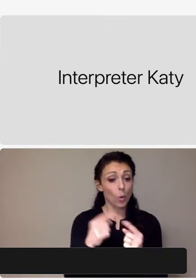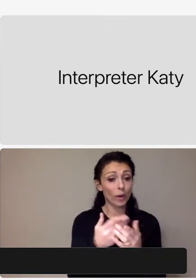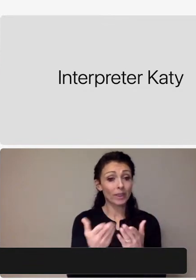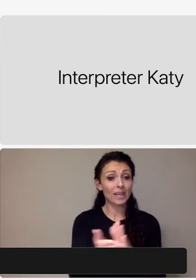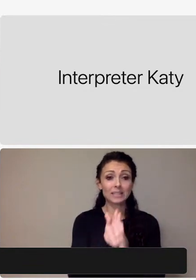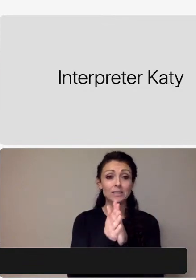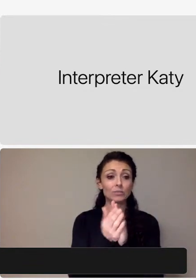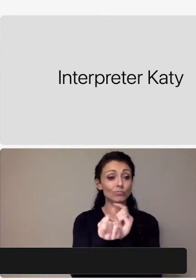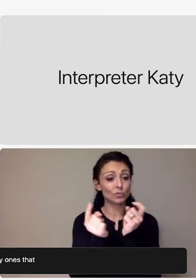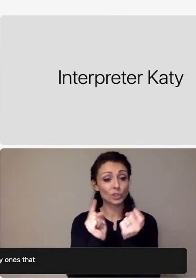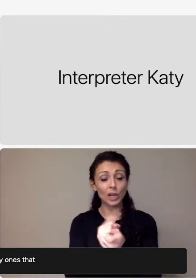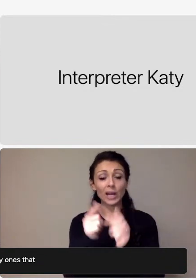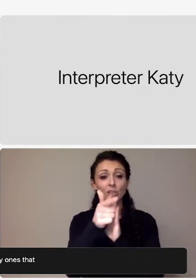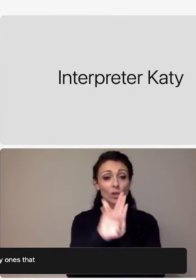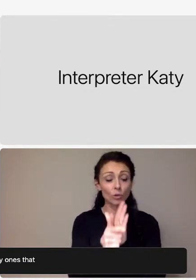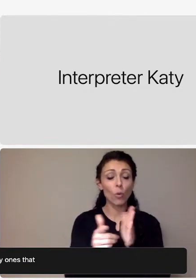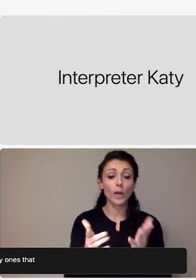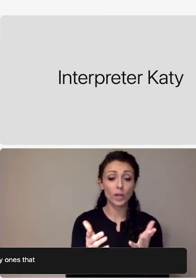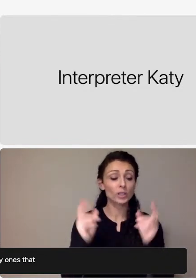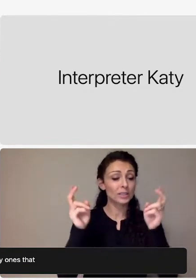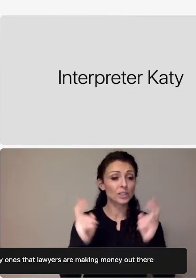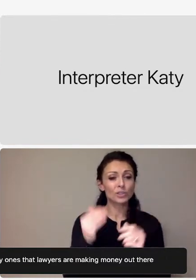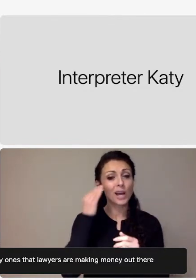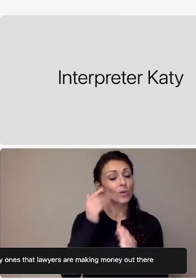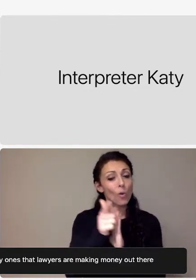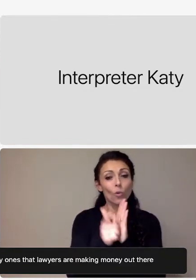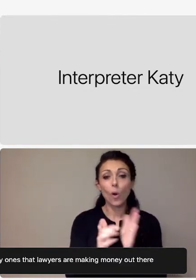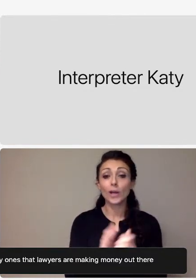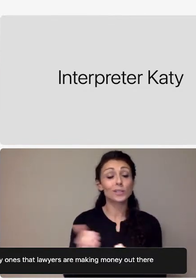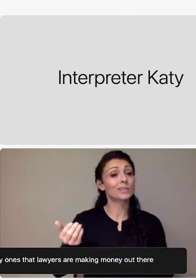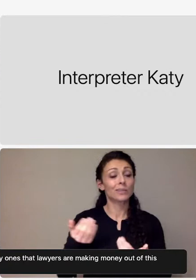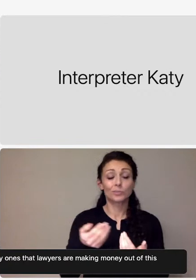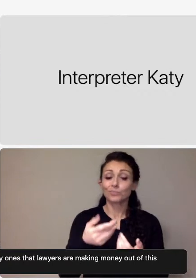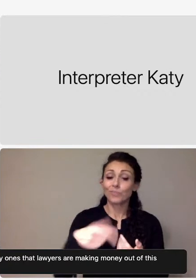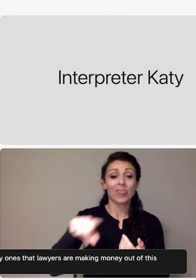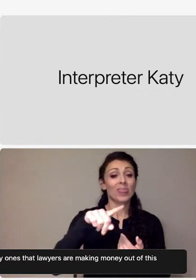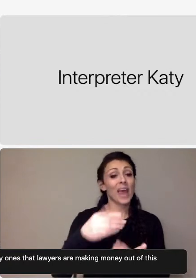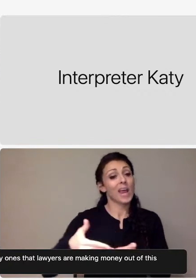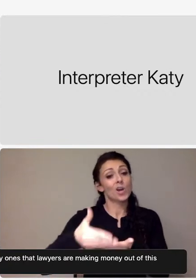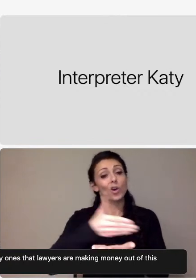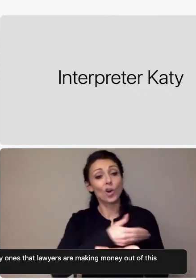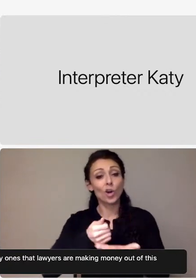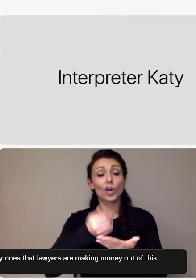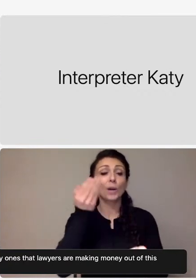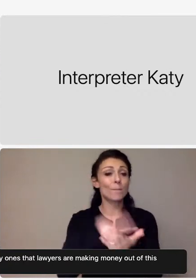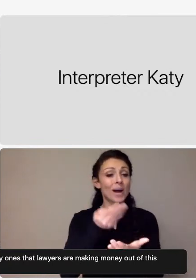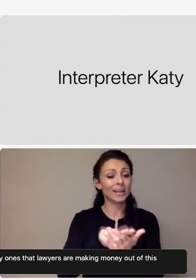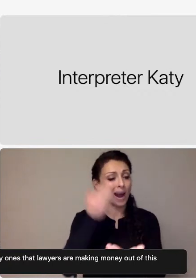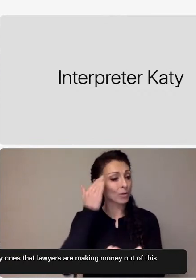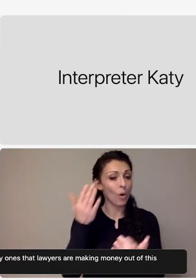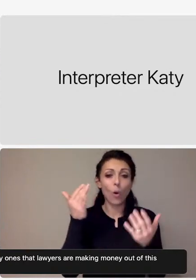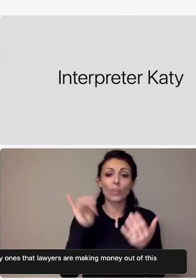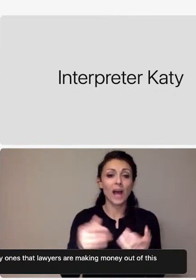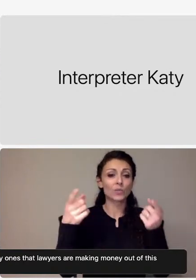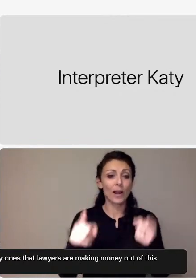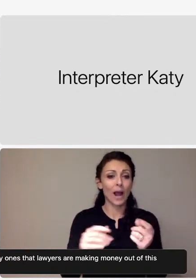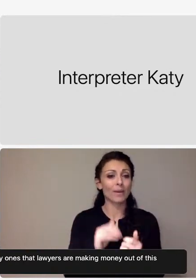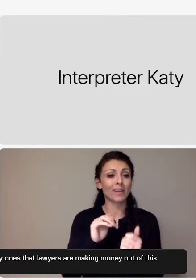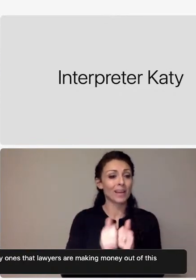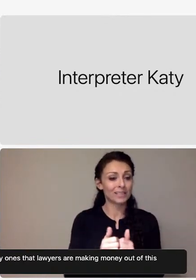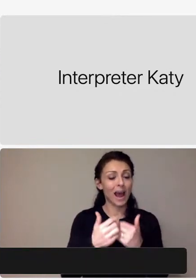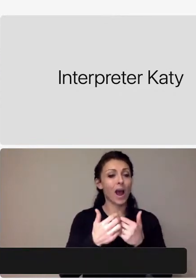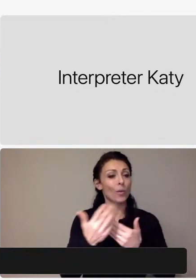ones that you know the lawyers are making money out of this because that's how it goes that's how it goes in our city but my thing is